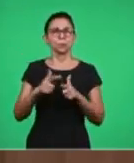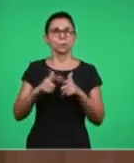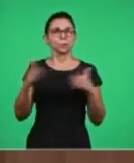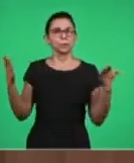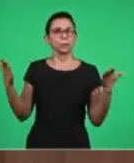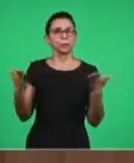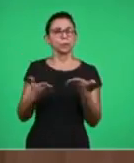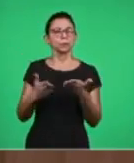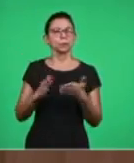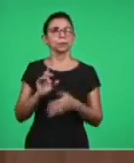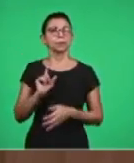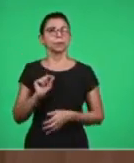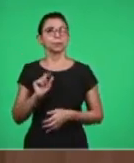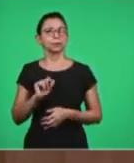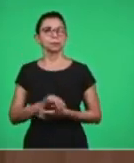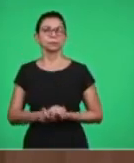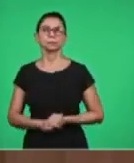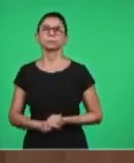the Bible.